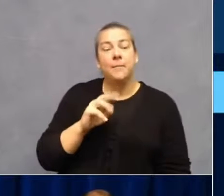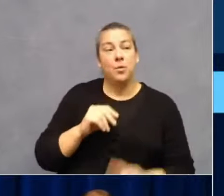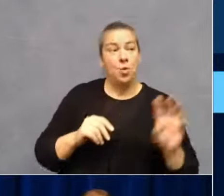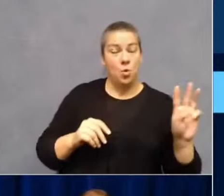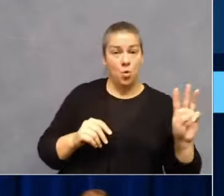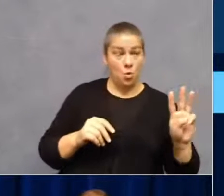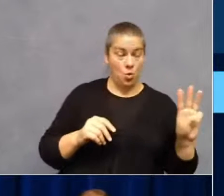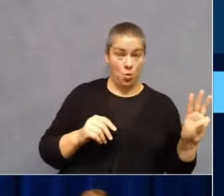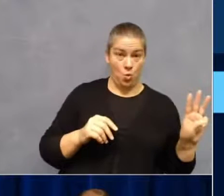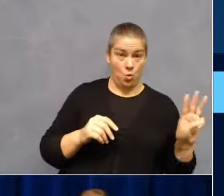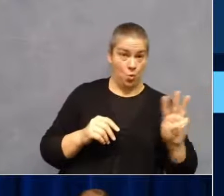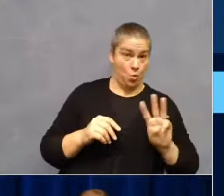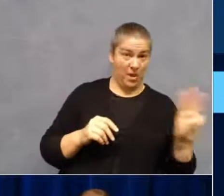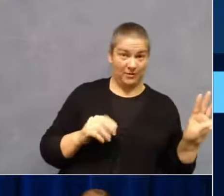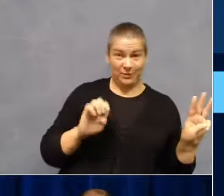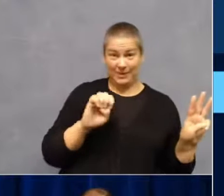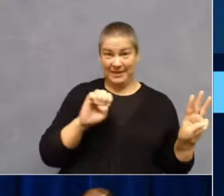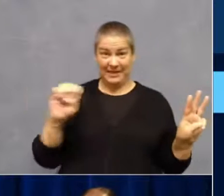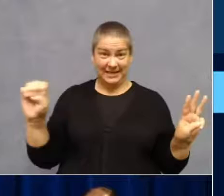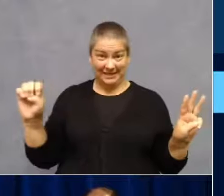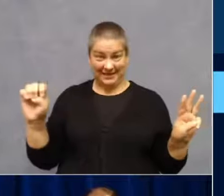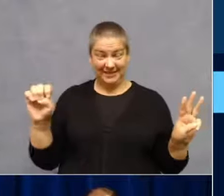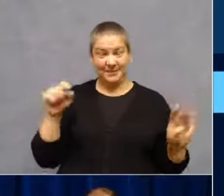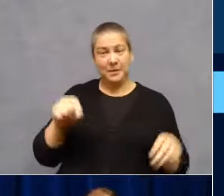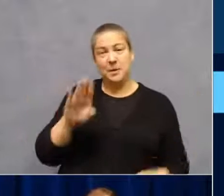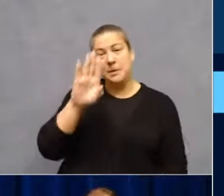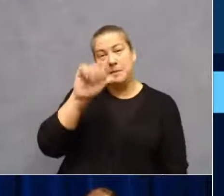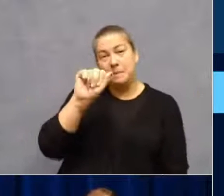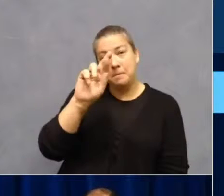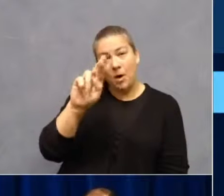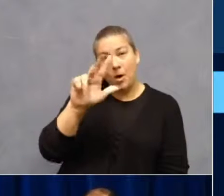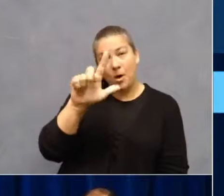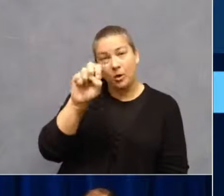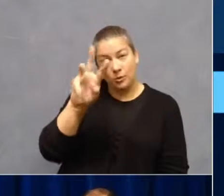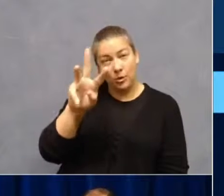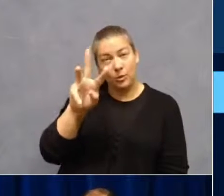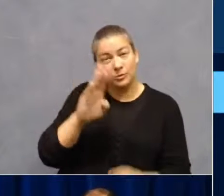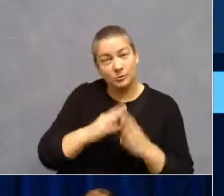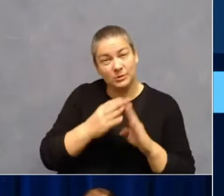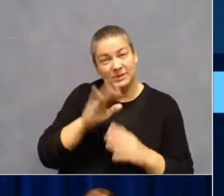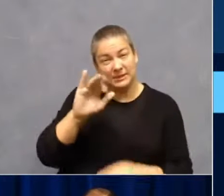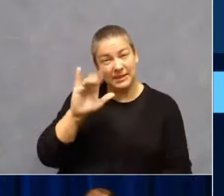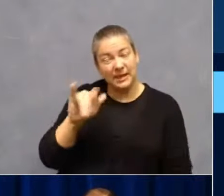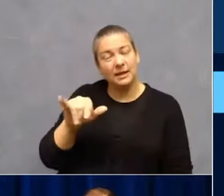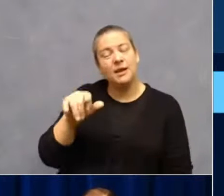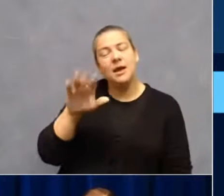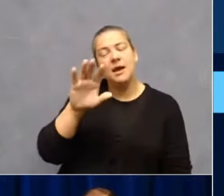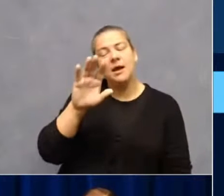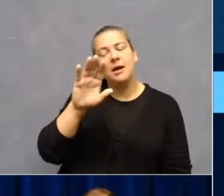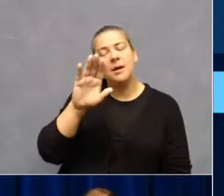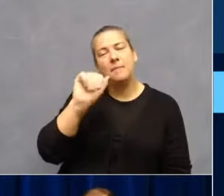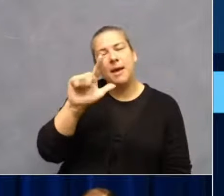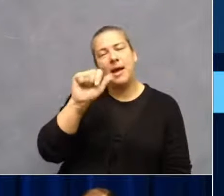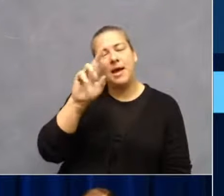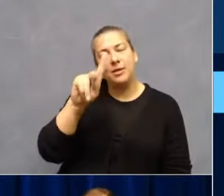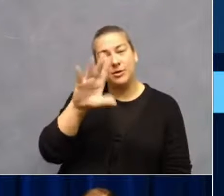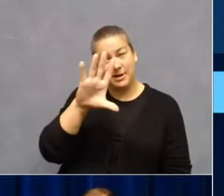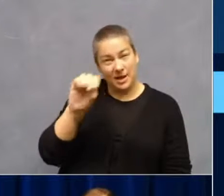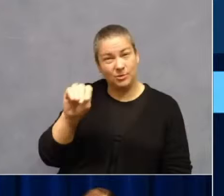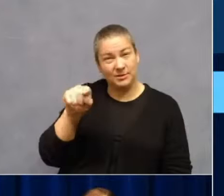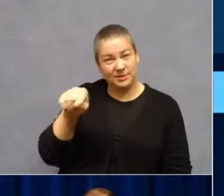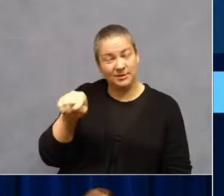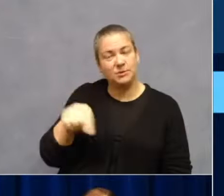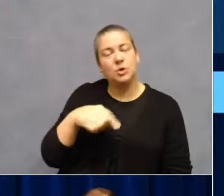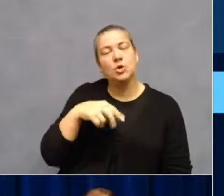the city of Barlow, down on the Mississippi in Ballard County, was approved for